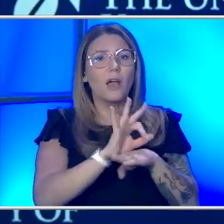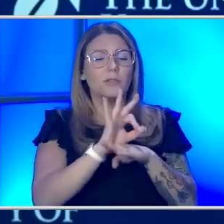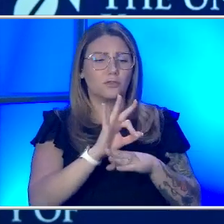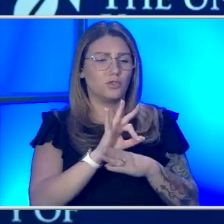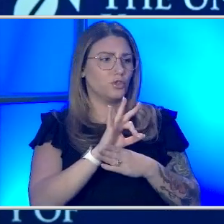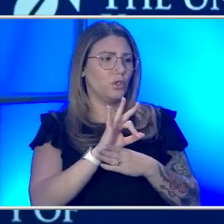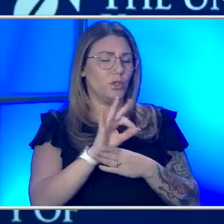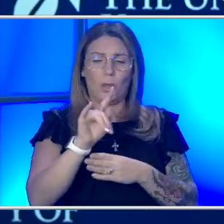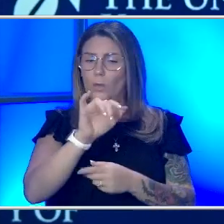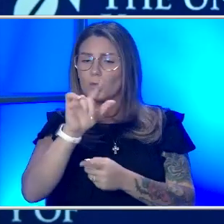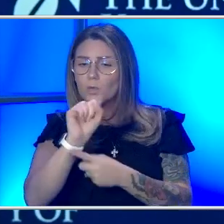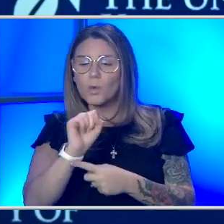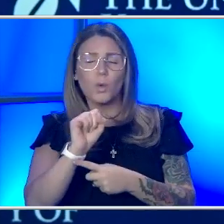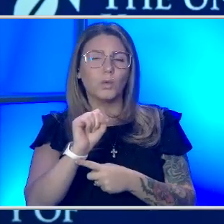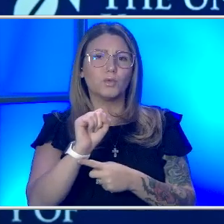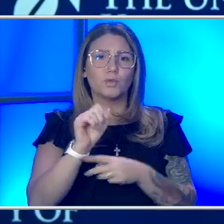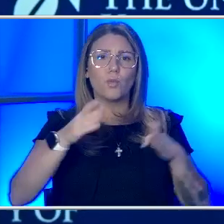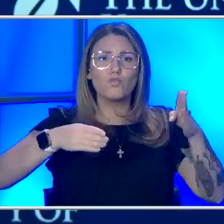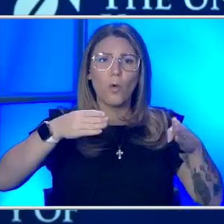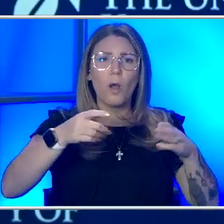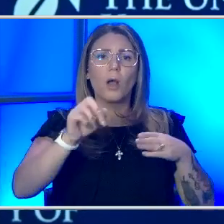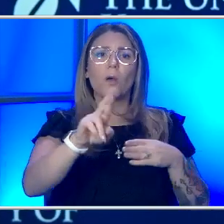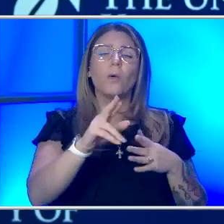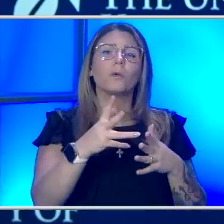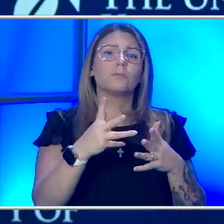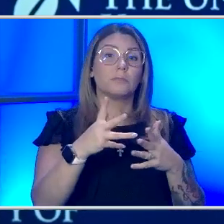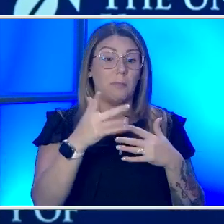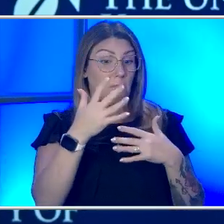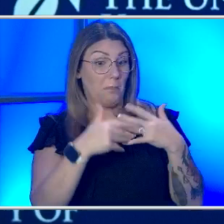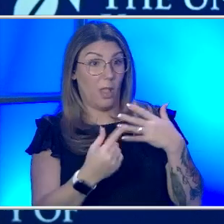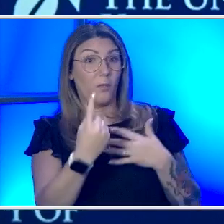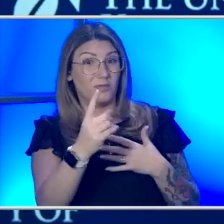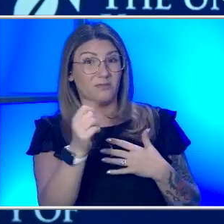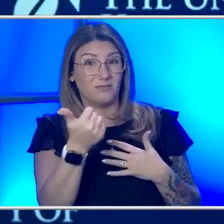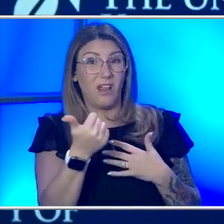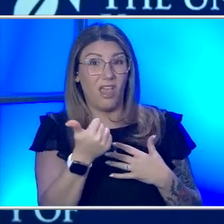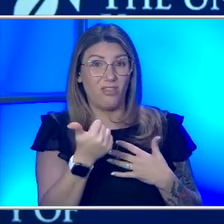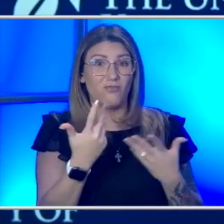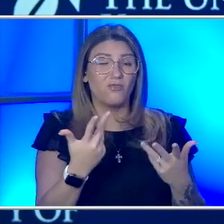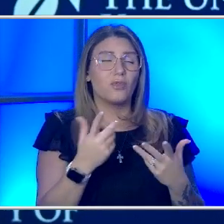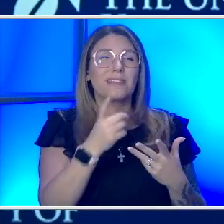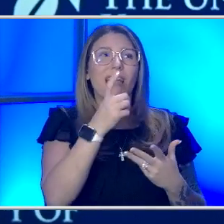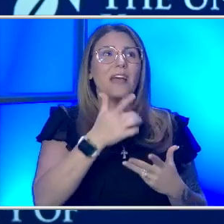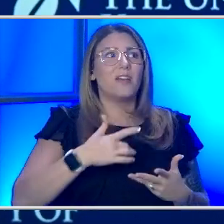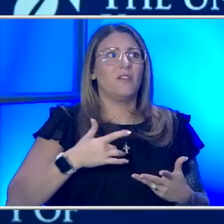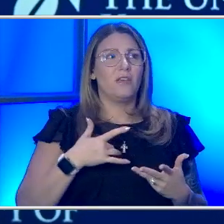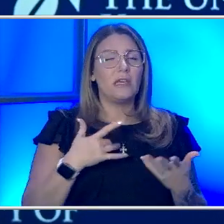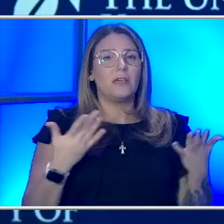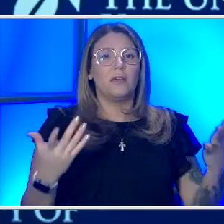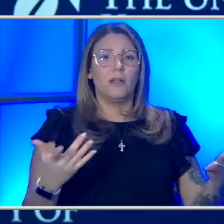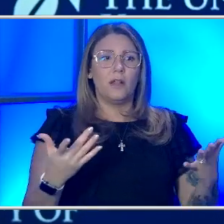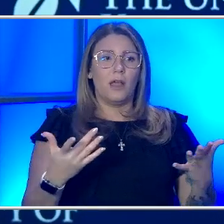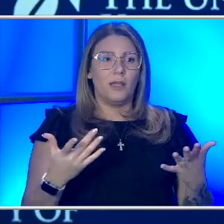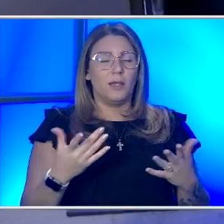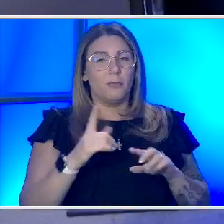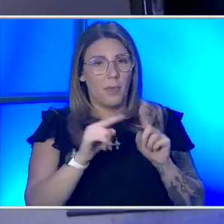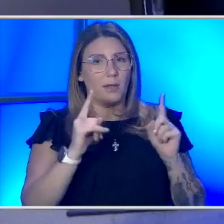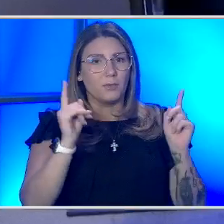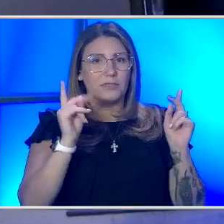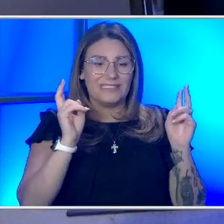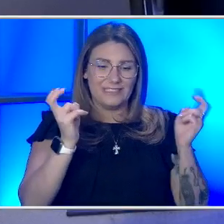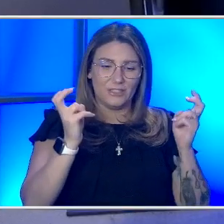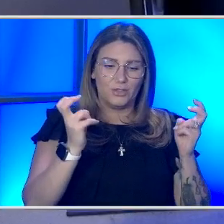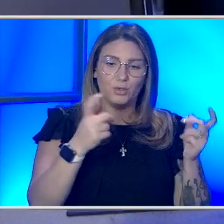forth, and blood was one of them. And so we didn't feel it as badly, but it was definitely an issue we needed to be aware of. So Tori, how were you